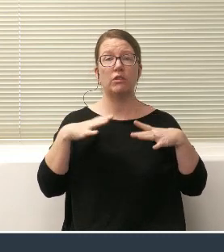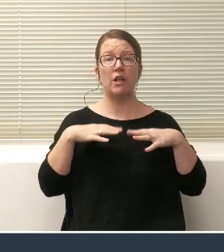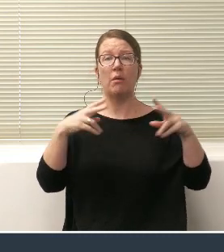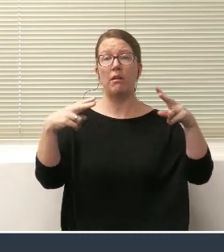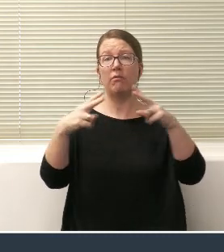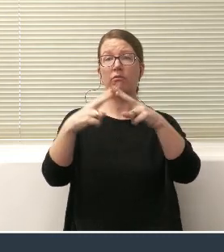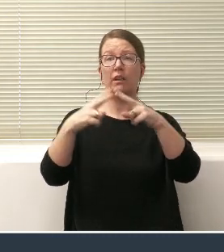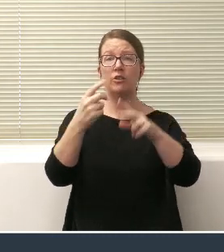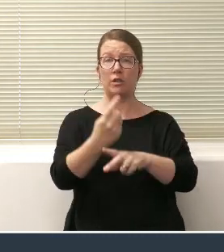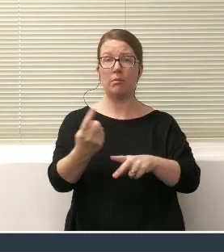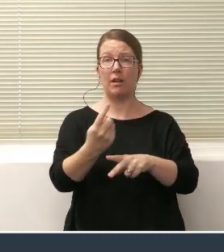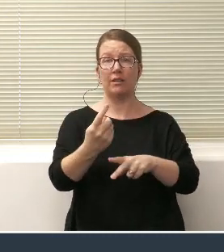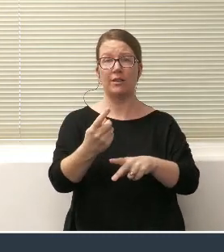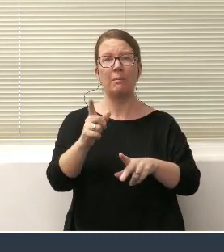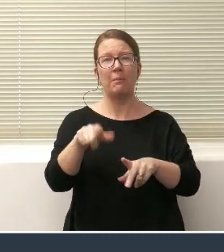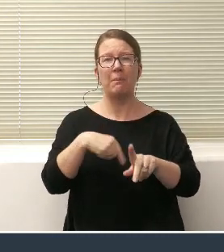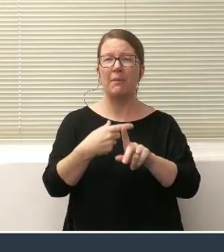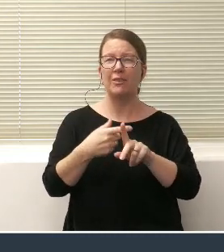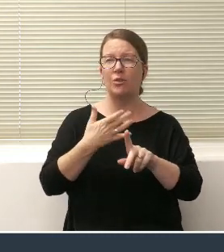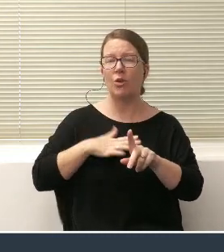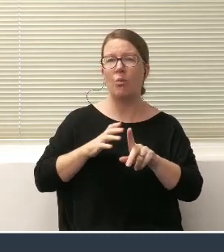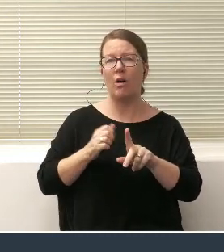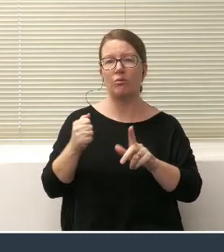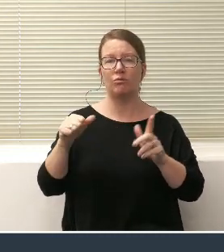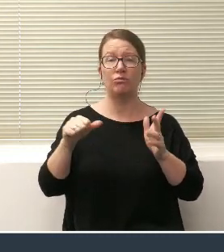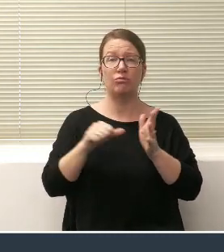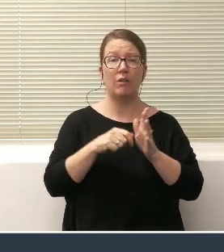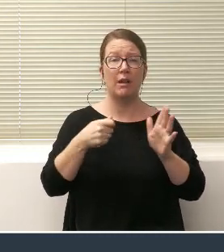and also not hitting our ratepayers with